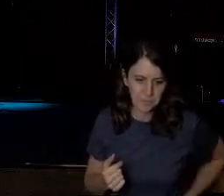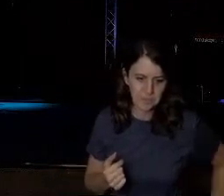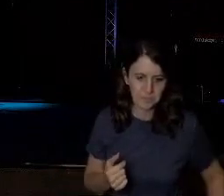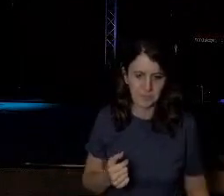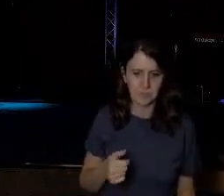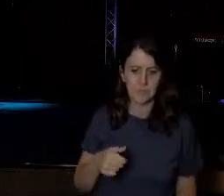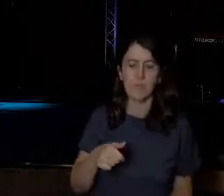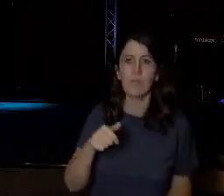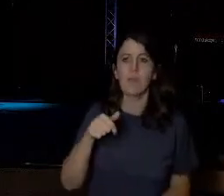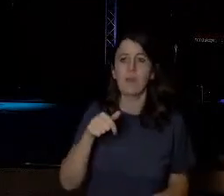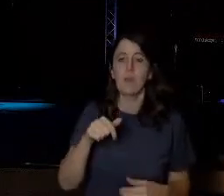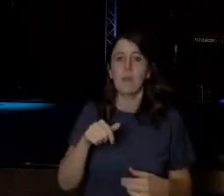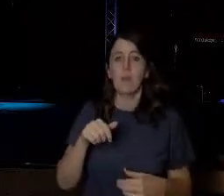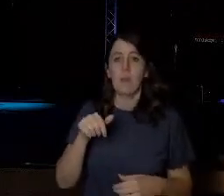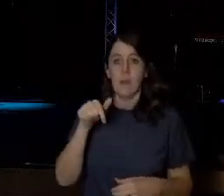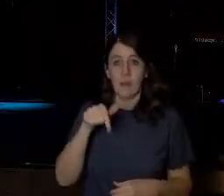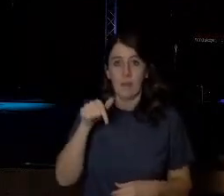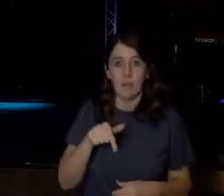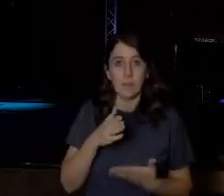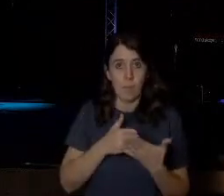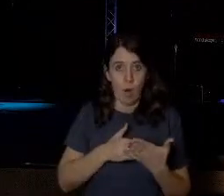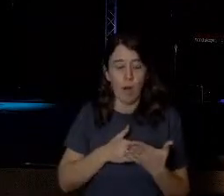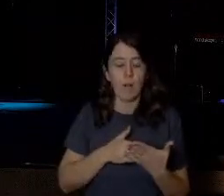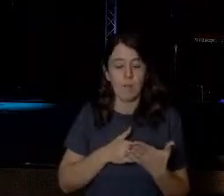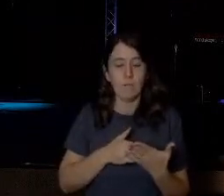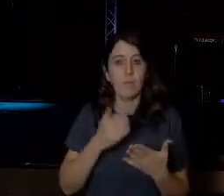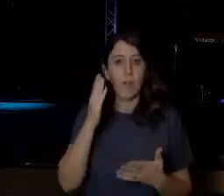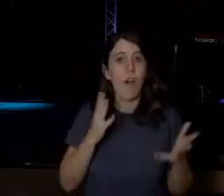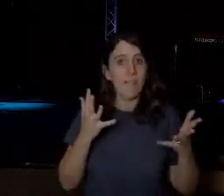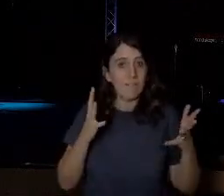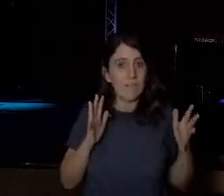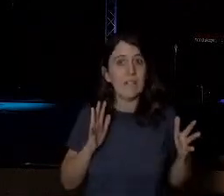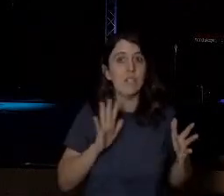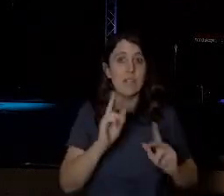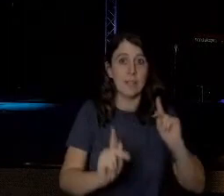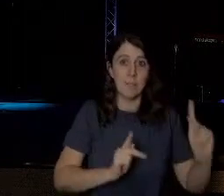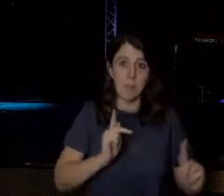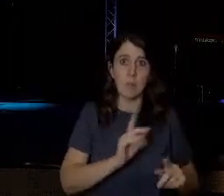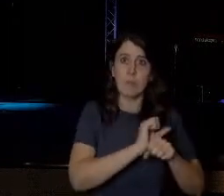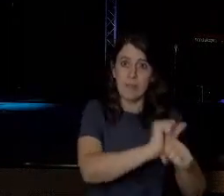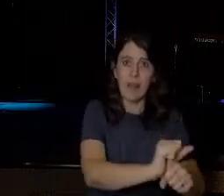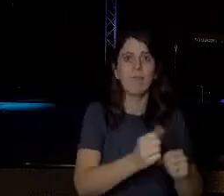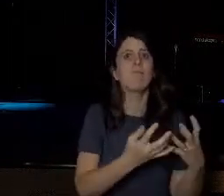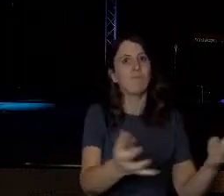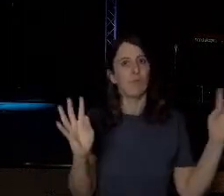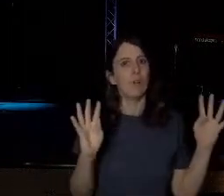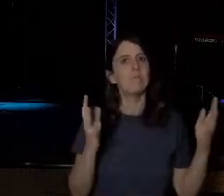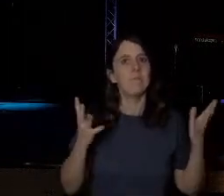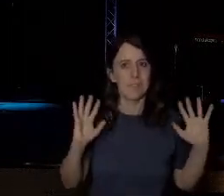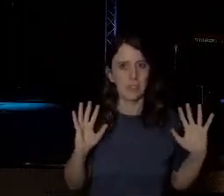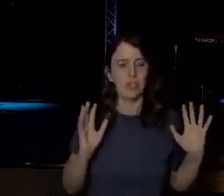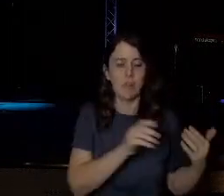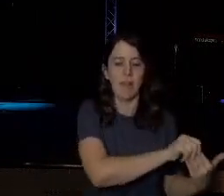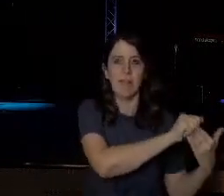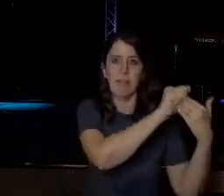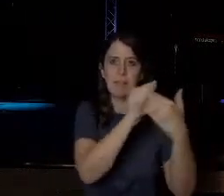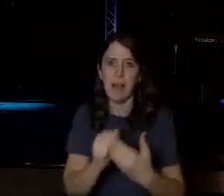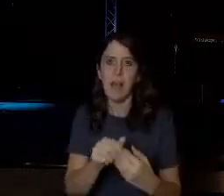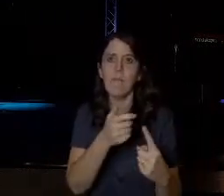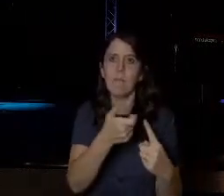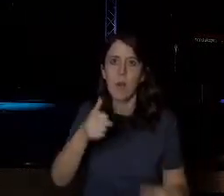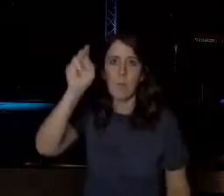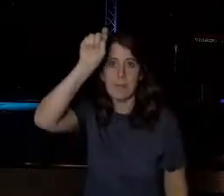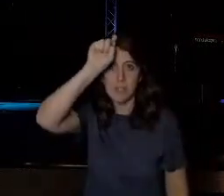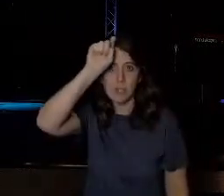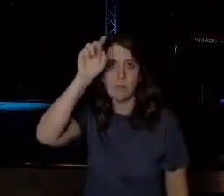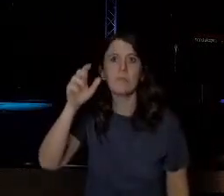in Scripture, in the book of Numbers, God has freed his people. He has brought them out of Egypt. He has